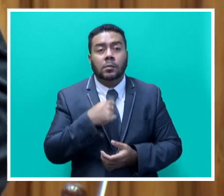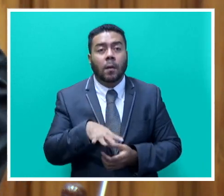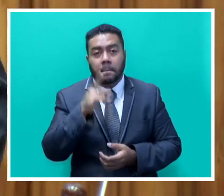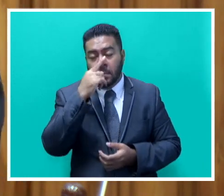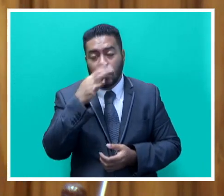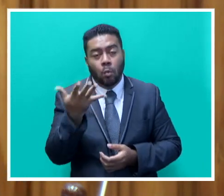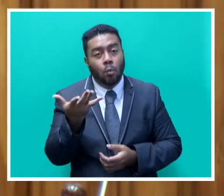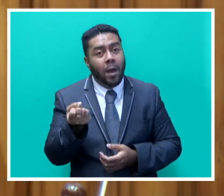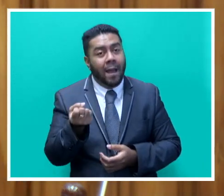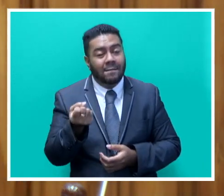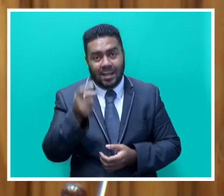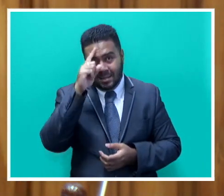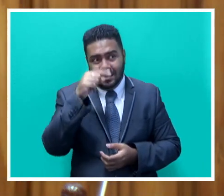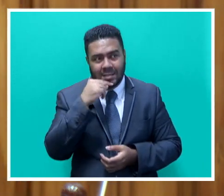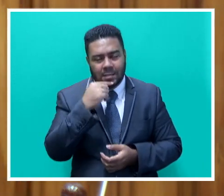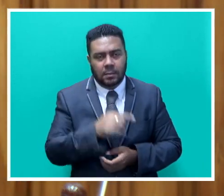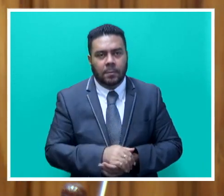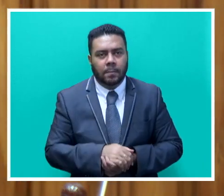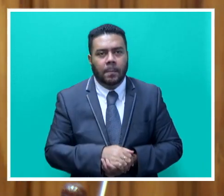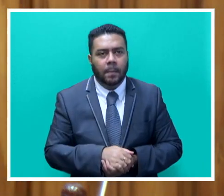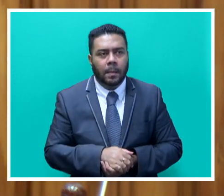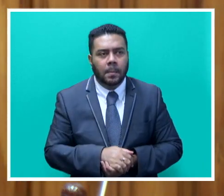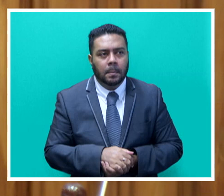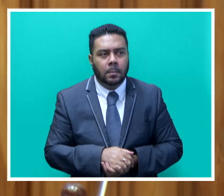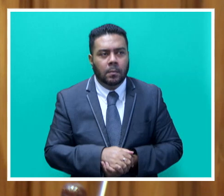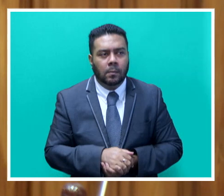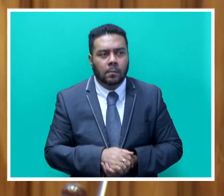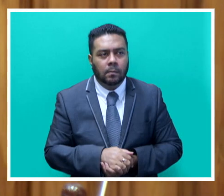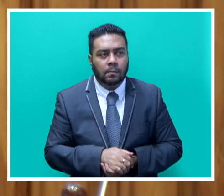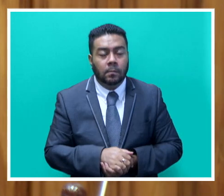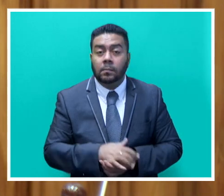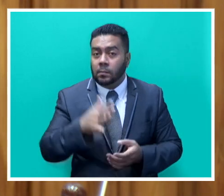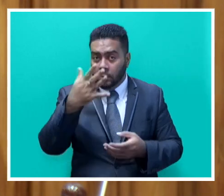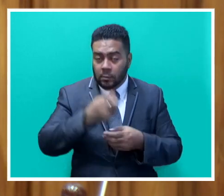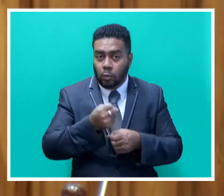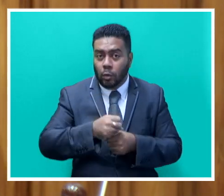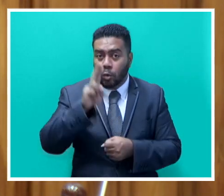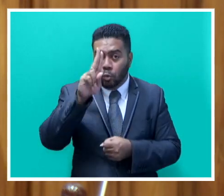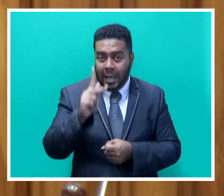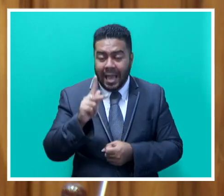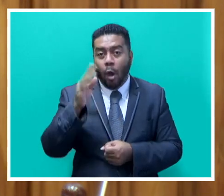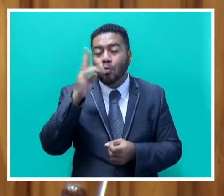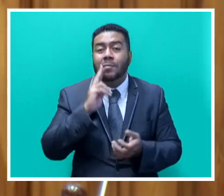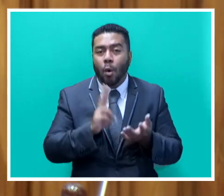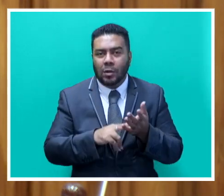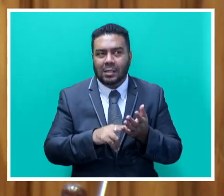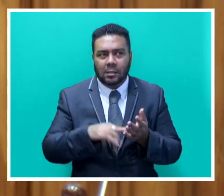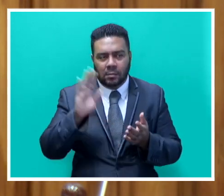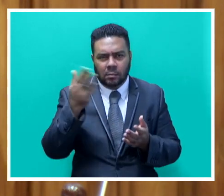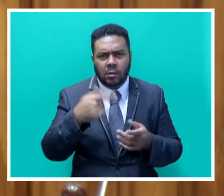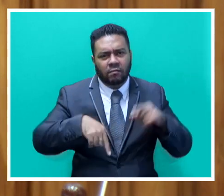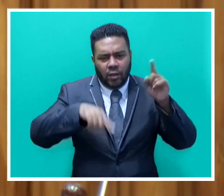with the Delta variant as opposed to the other variants. According to a UK report, the symptoms can be